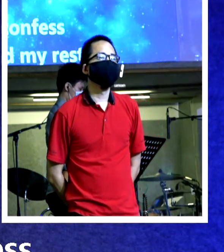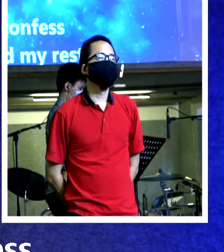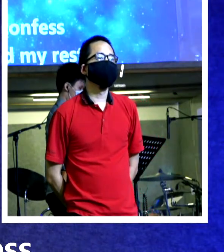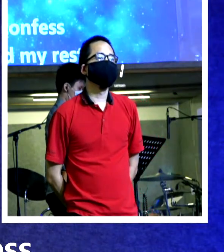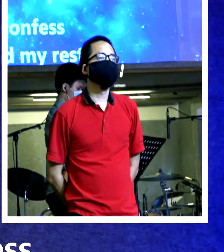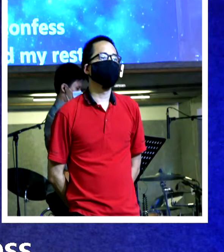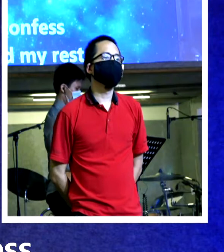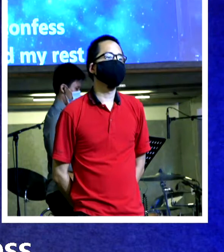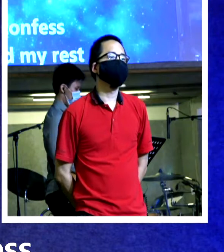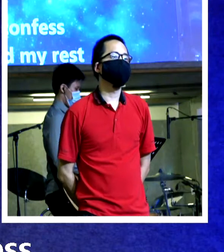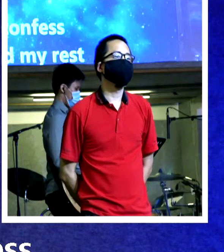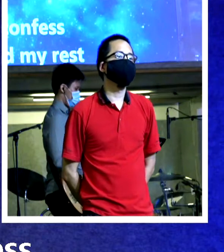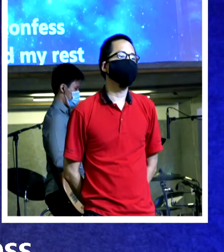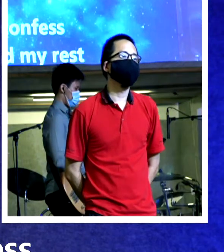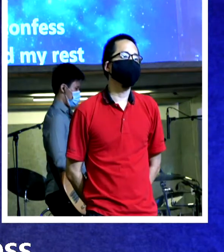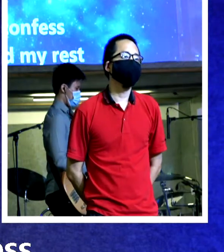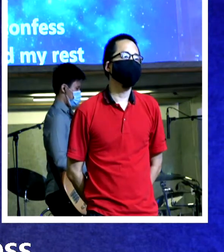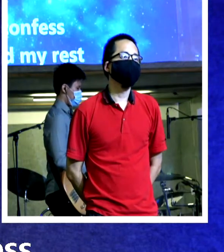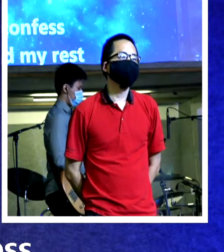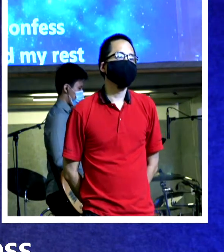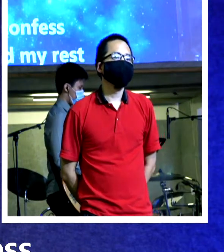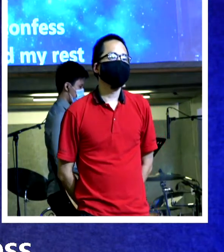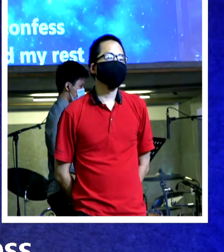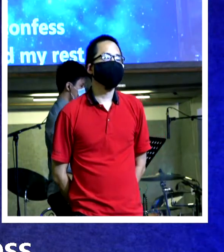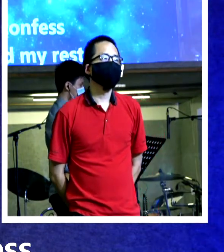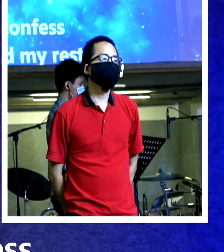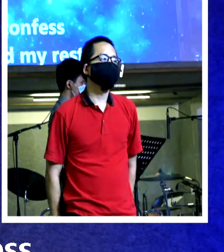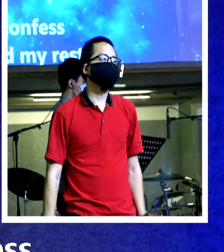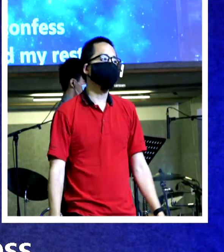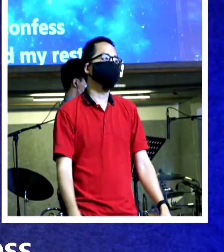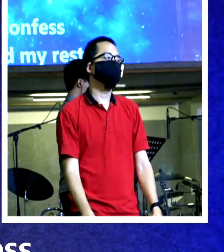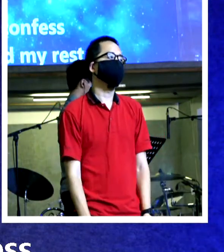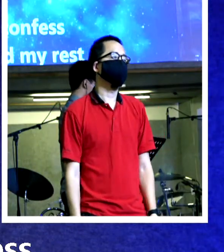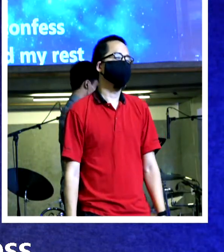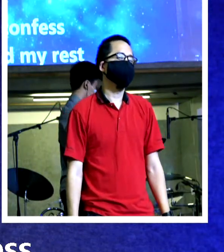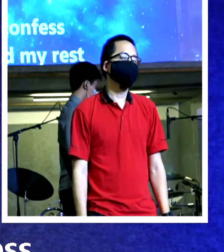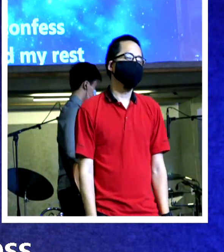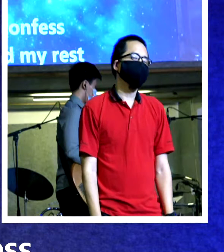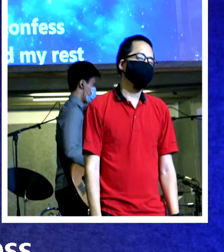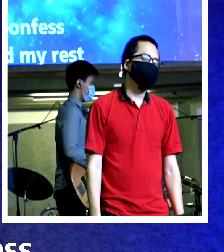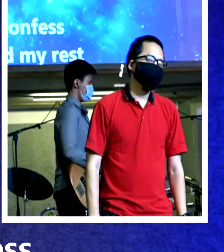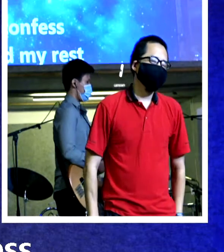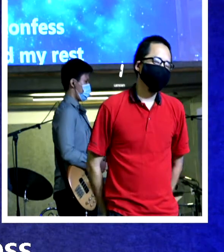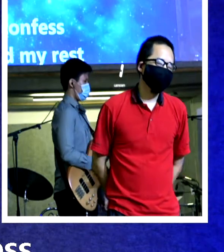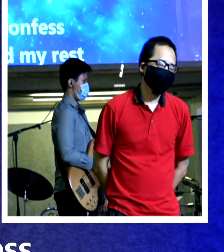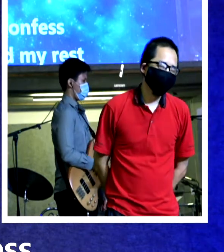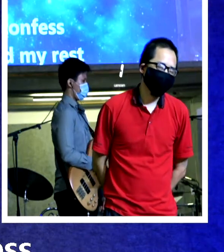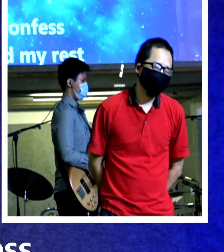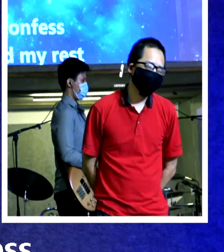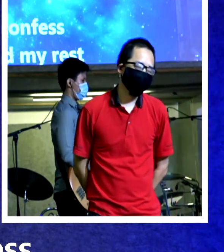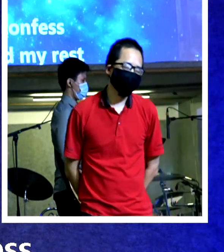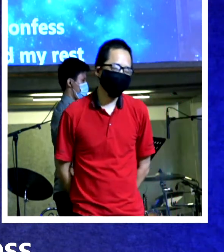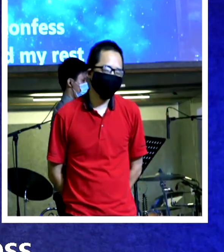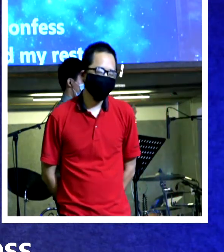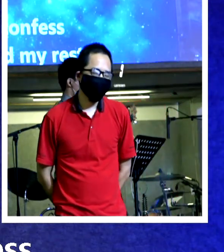In times like this, we know, Lord, we need you more than ever before, Lord. So we come and sing this song as a declaration